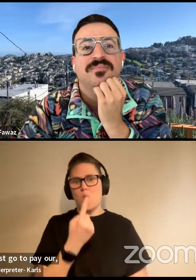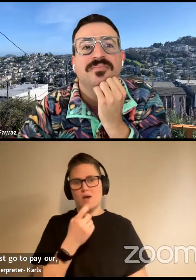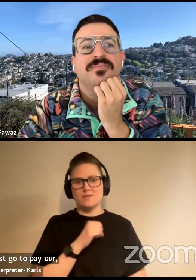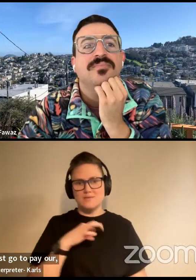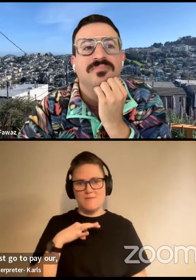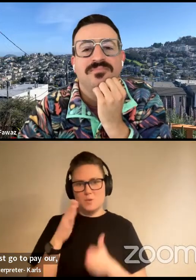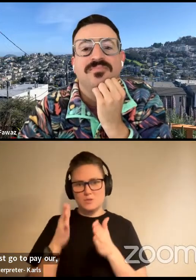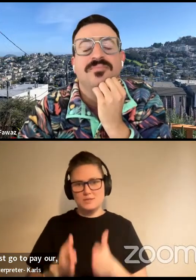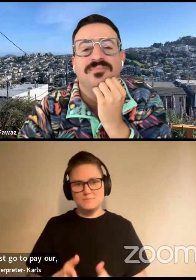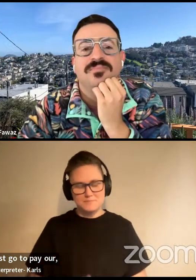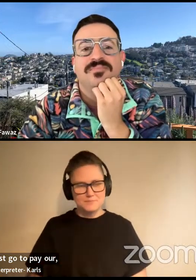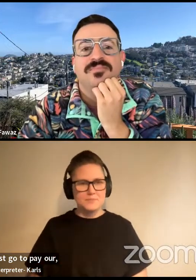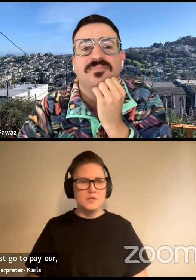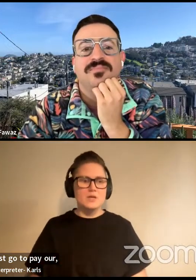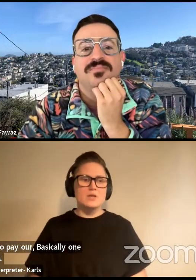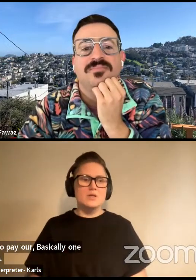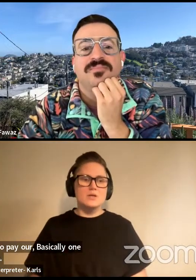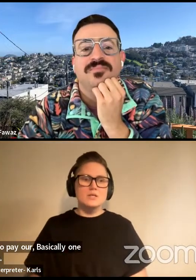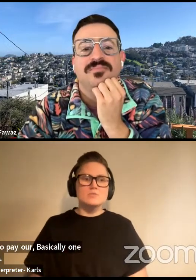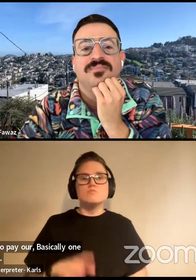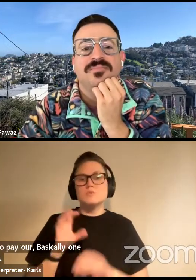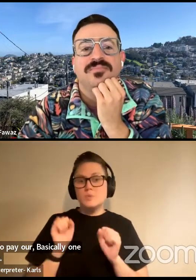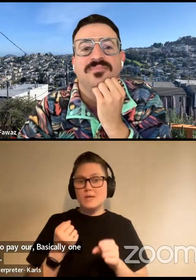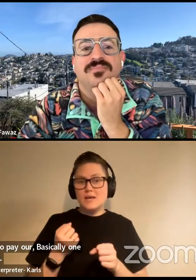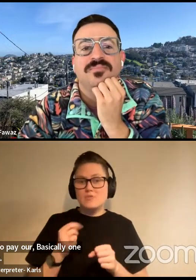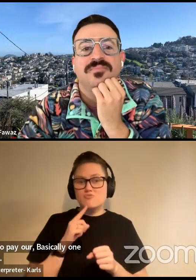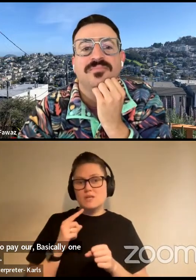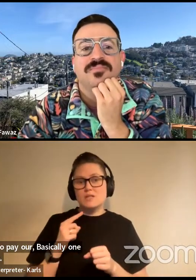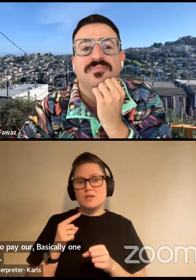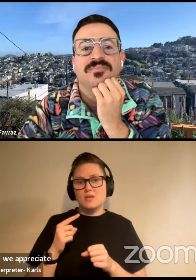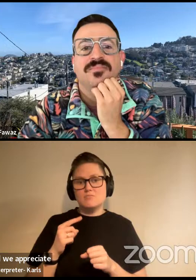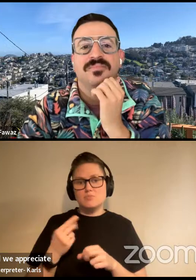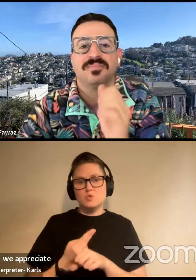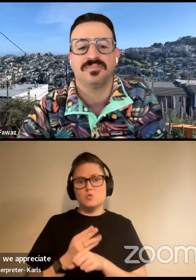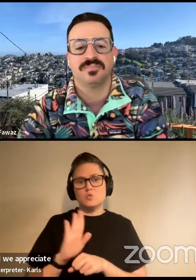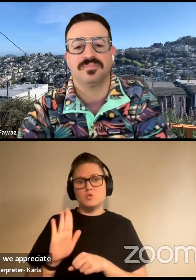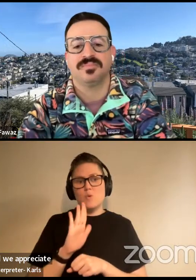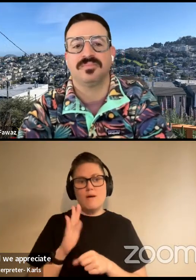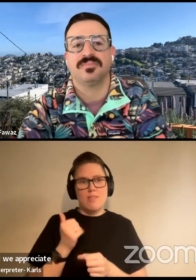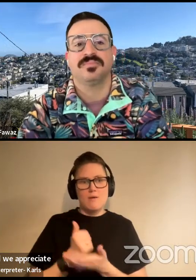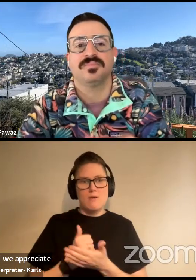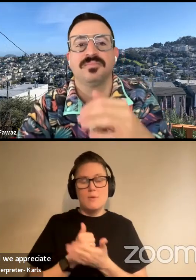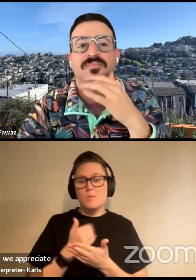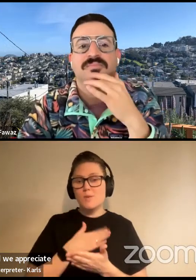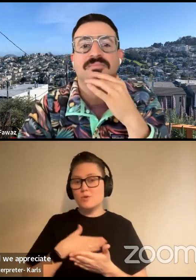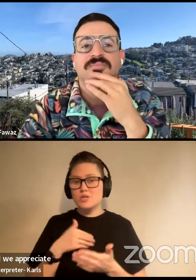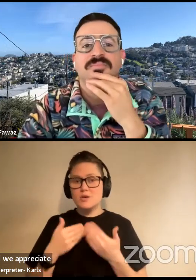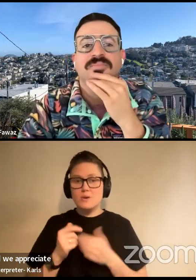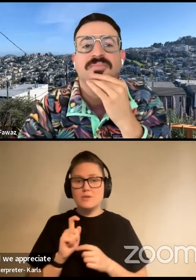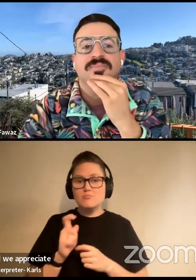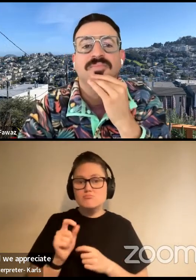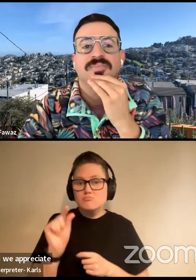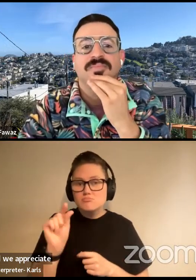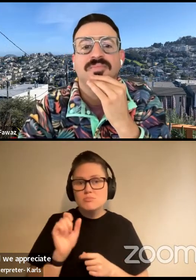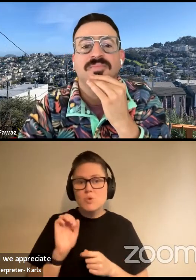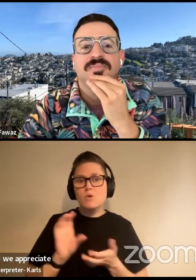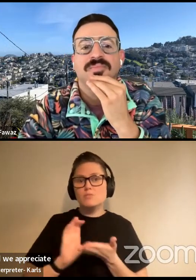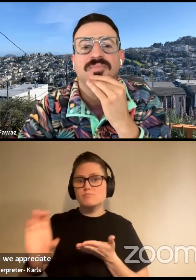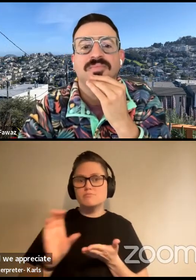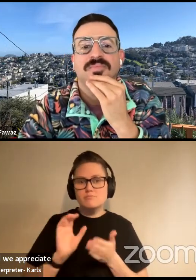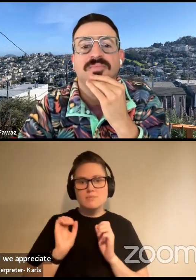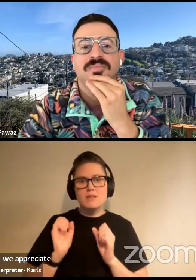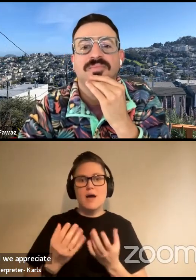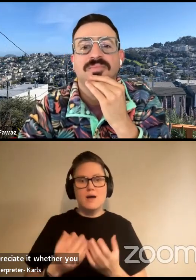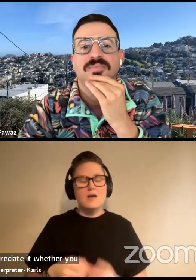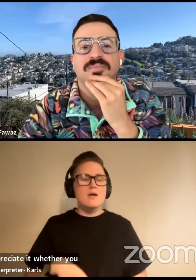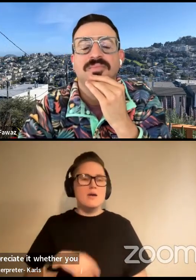person. So we can use your help, and we appreciate it, whether you give a little or a lot. But also, I don't just want to say that